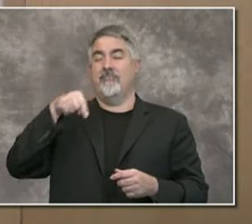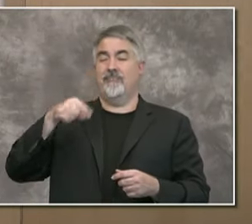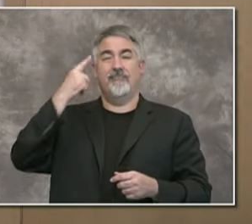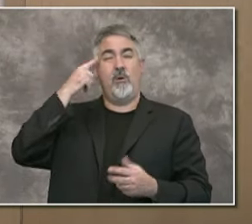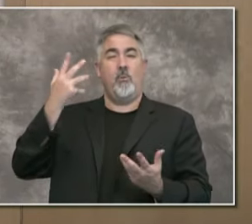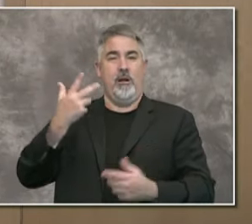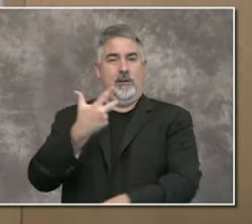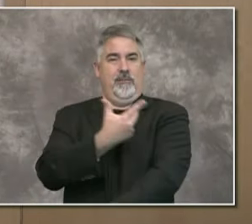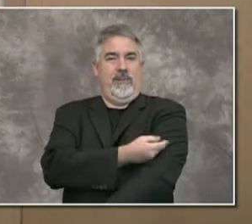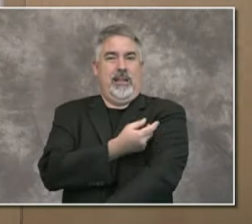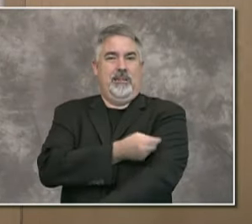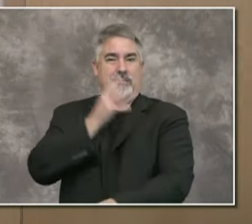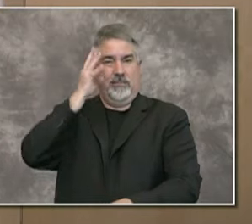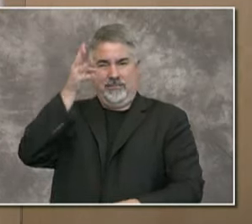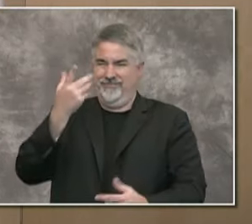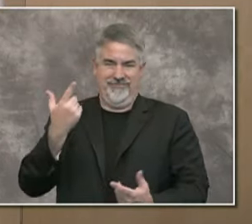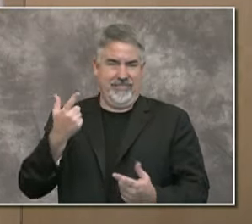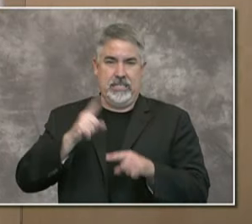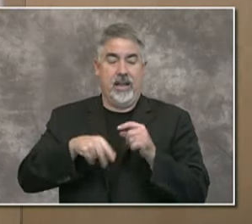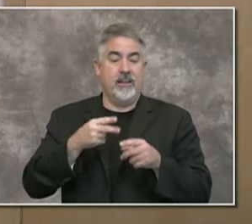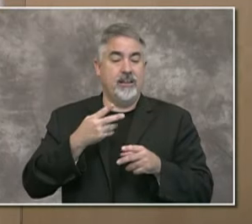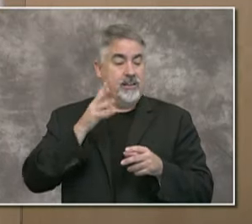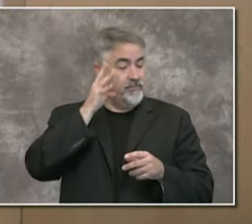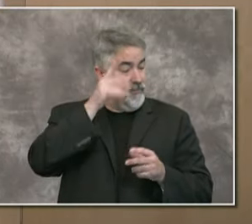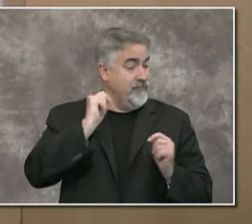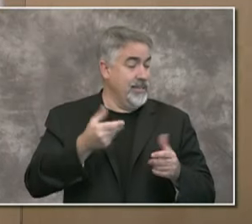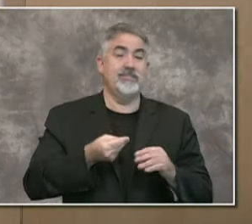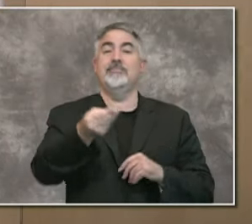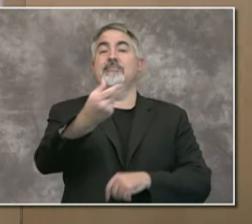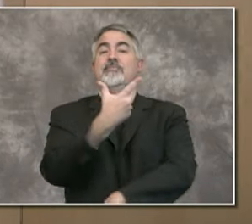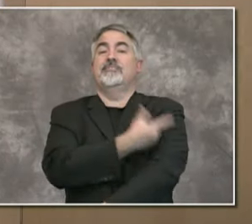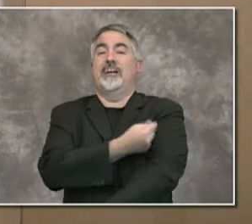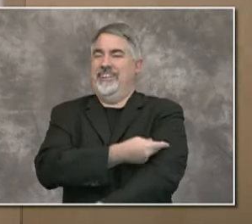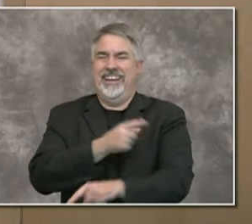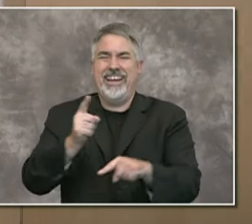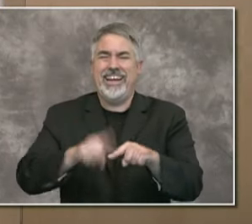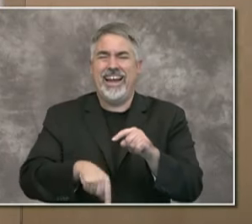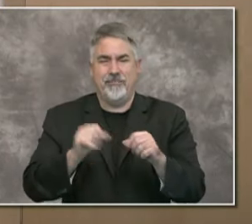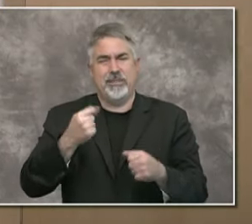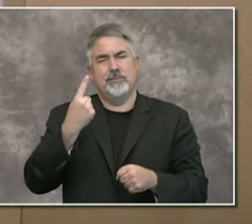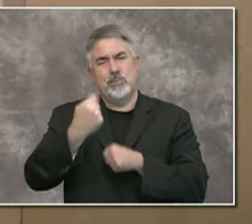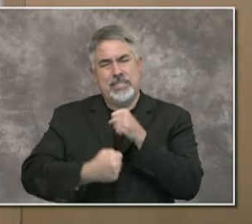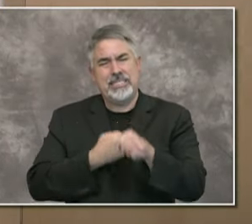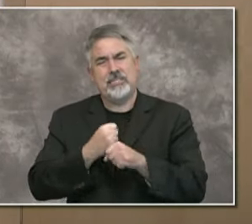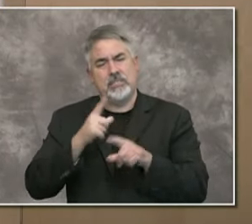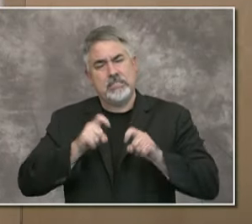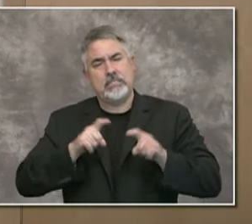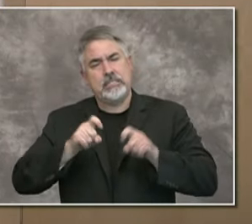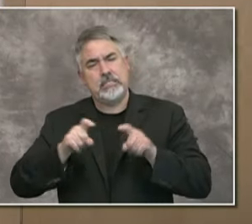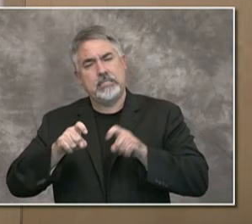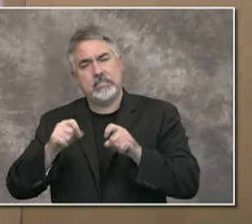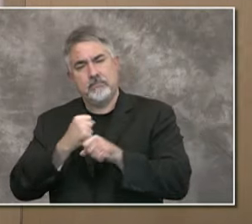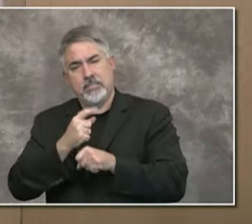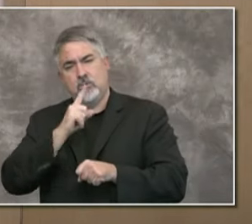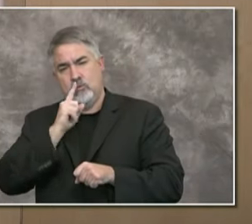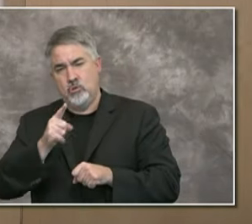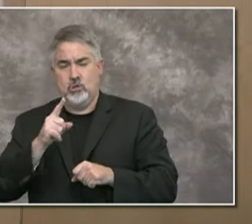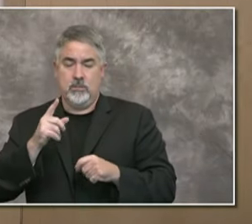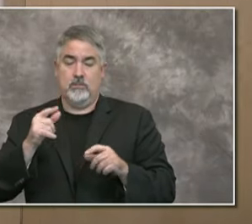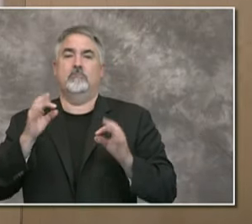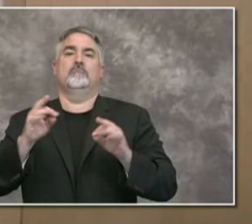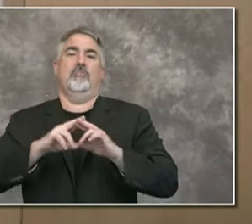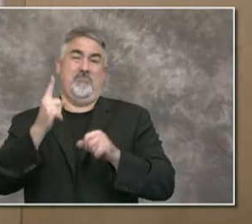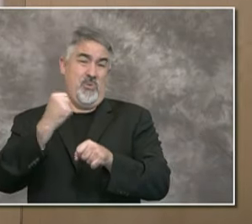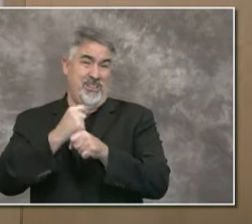furiously working to develop antiviral medications. So having those on board will certainly be